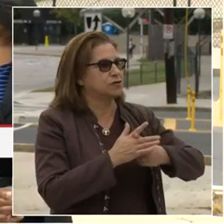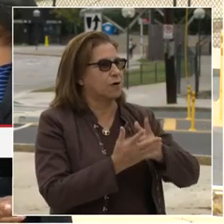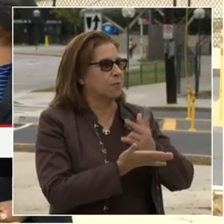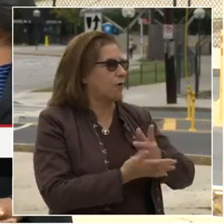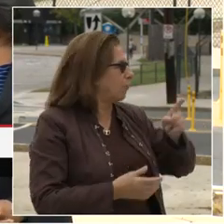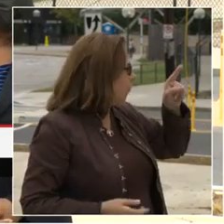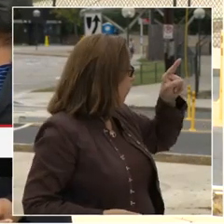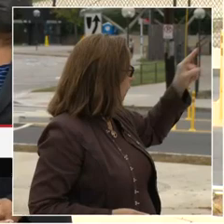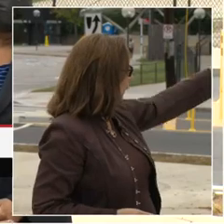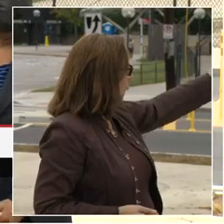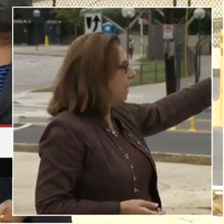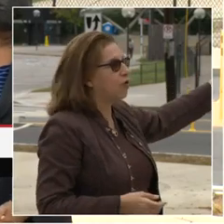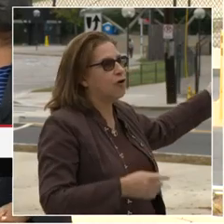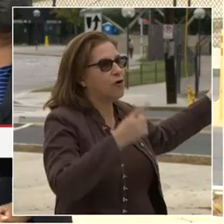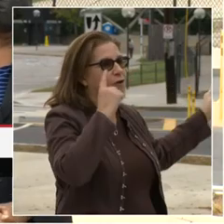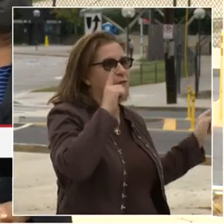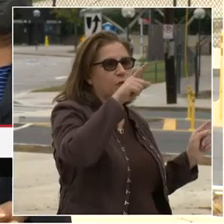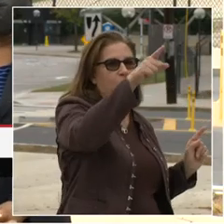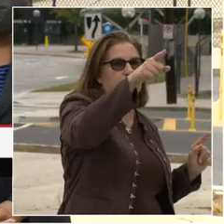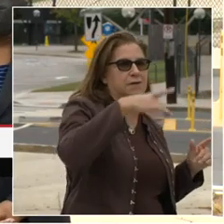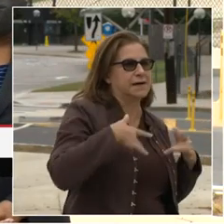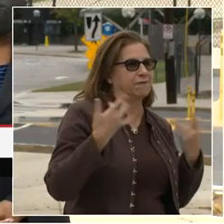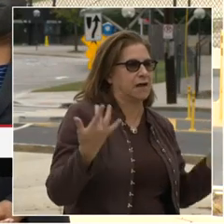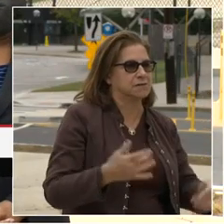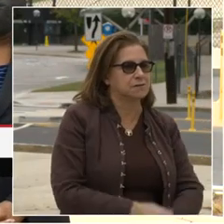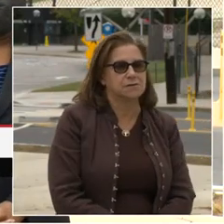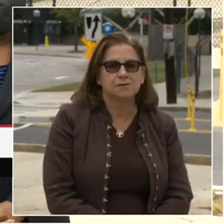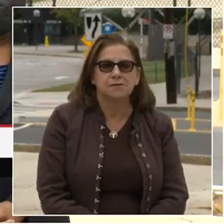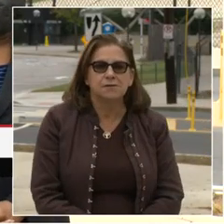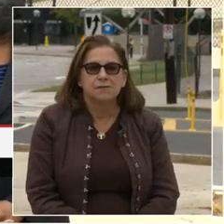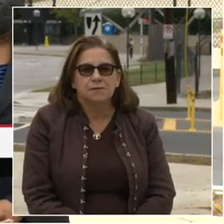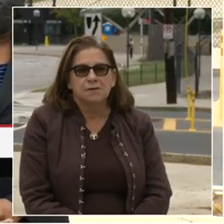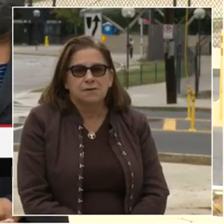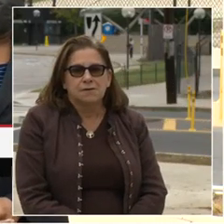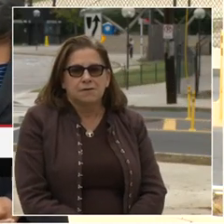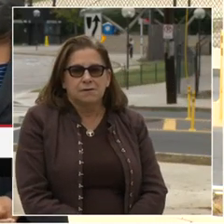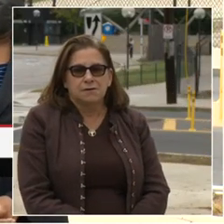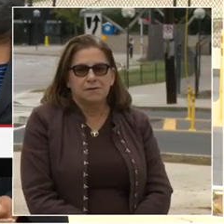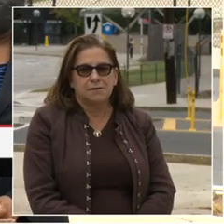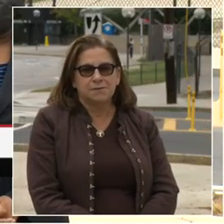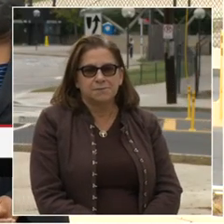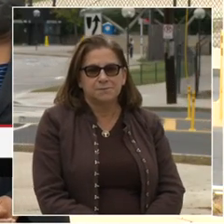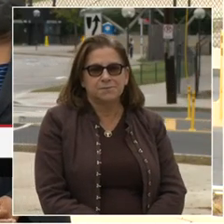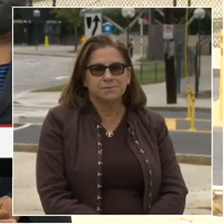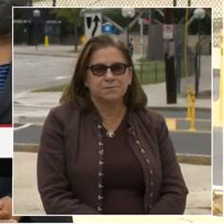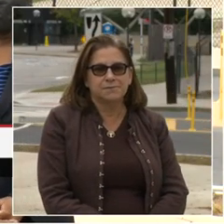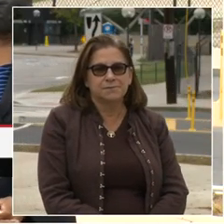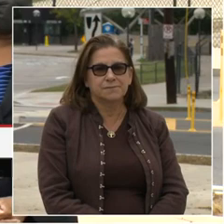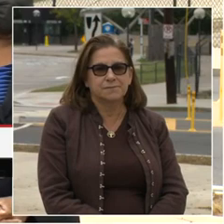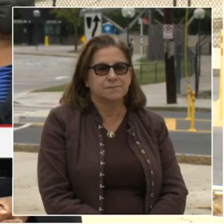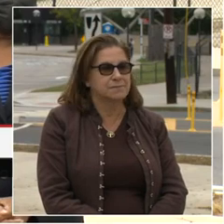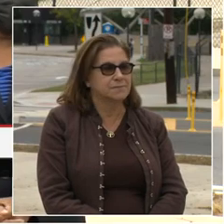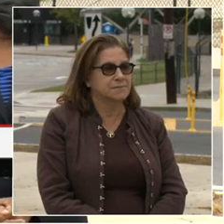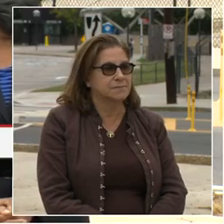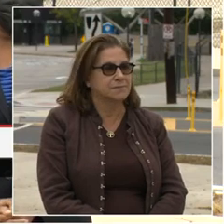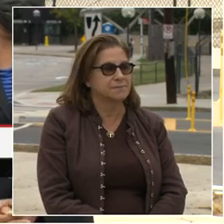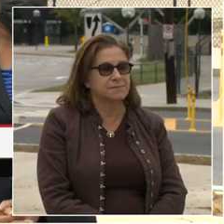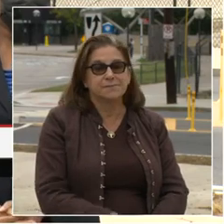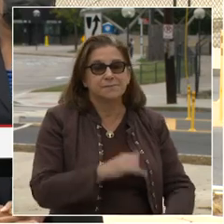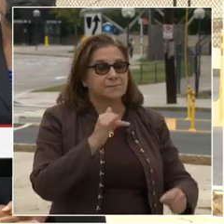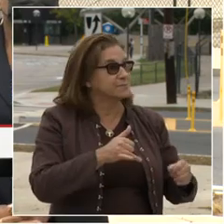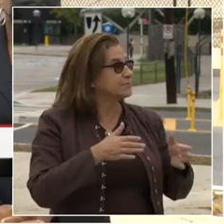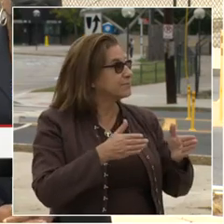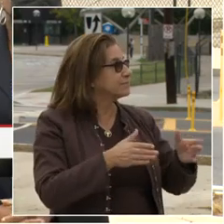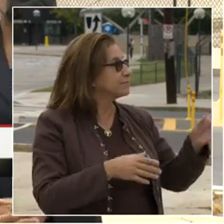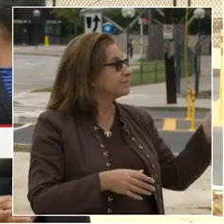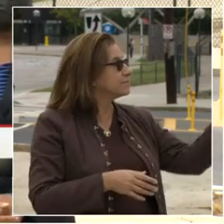no one respects them, and that's the problem. Okay. And again, once that starts narrowing down the street, that right there, it's very hard to get around,